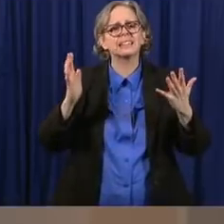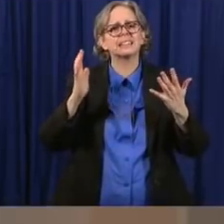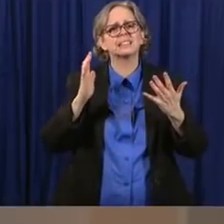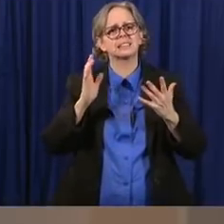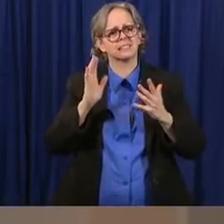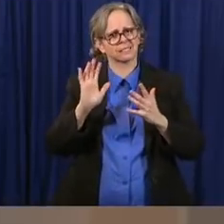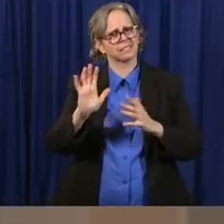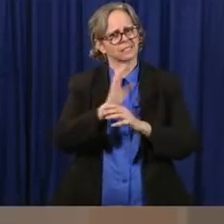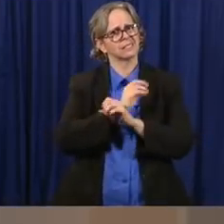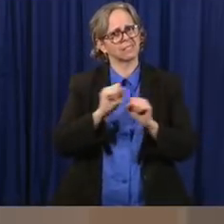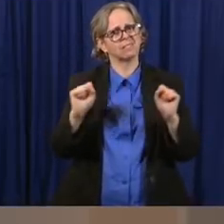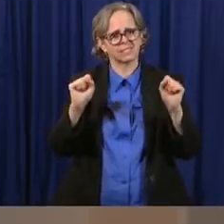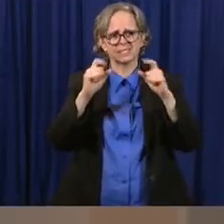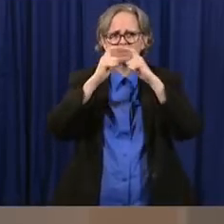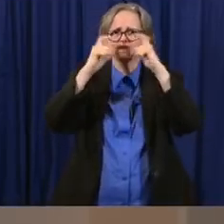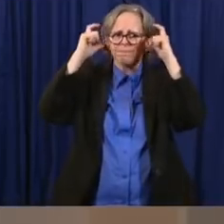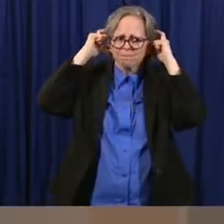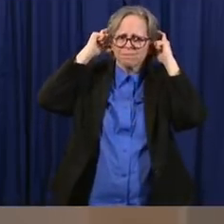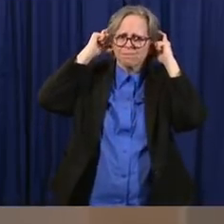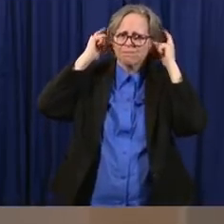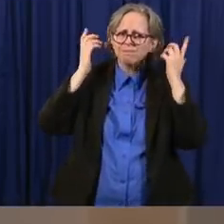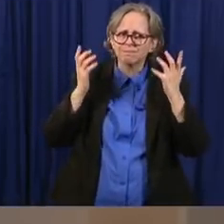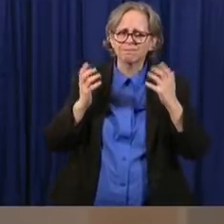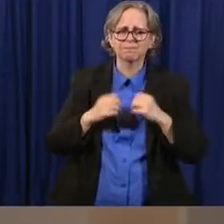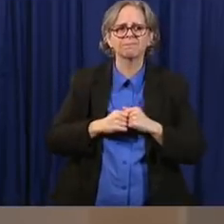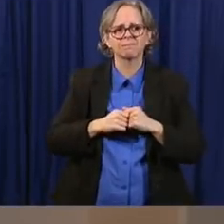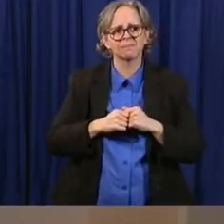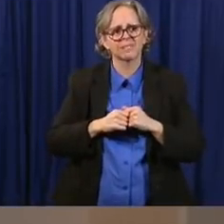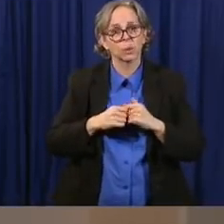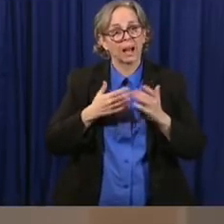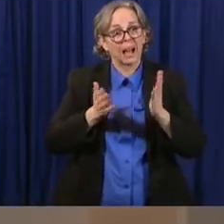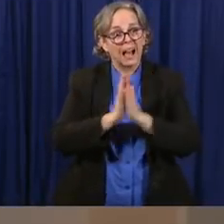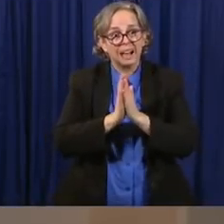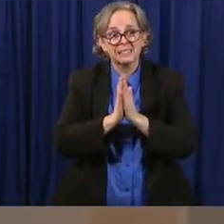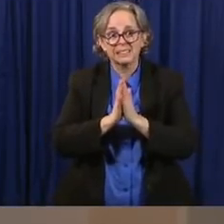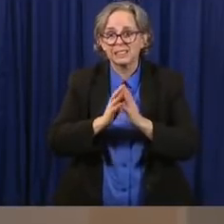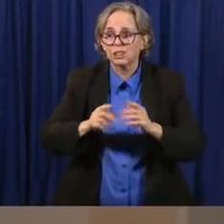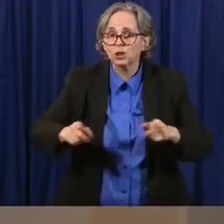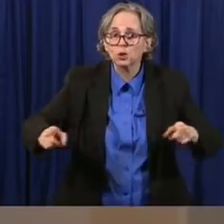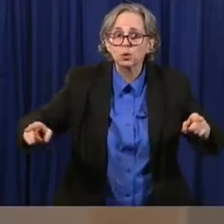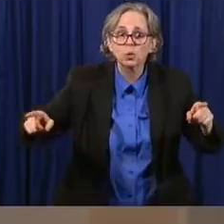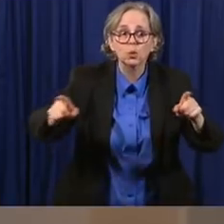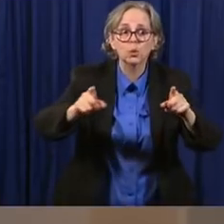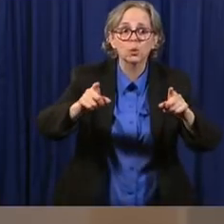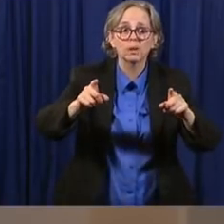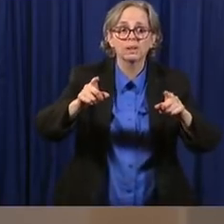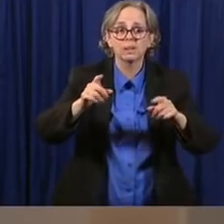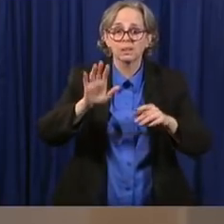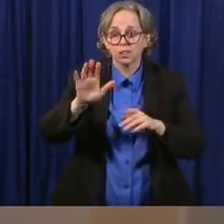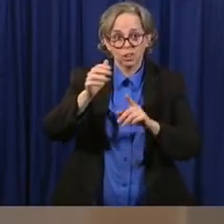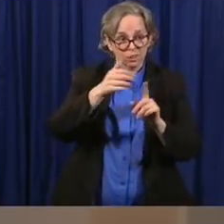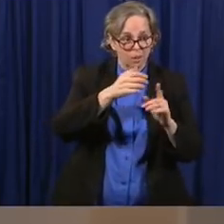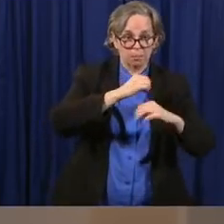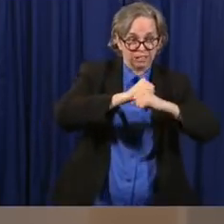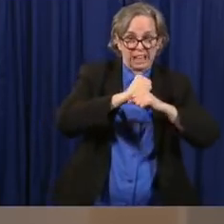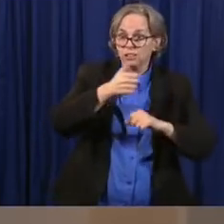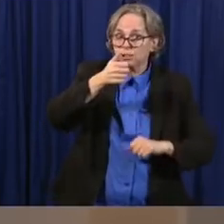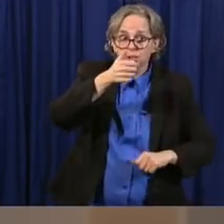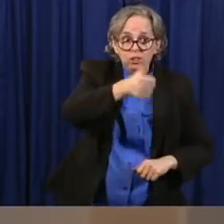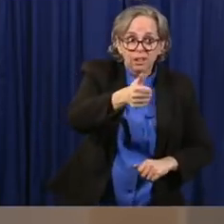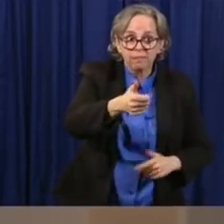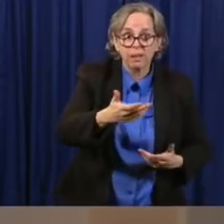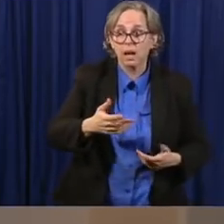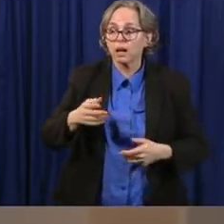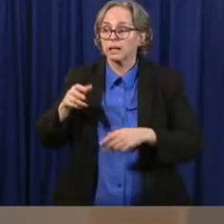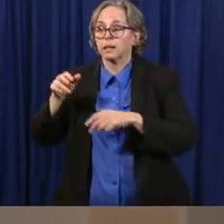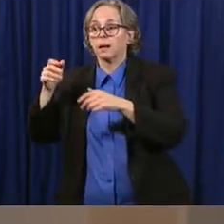operators need, but they really did ask for the benefit of you, the other riders, and the people who work there that you use